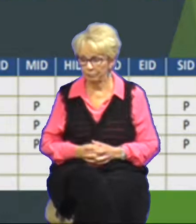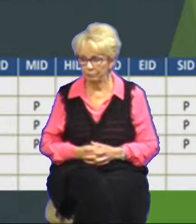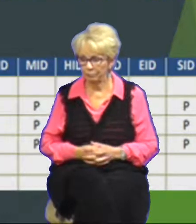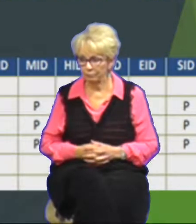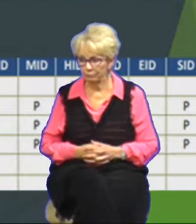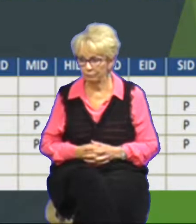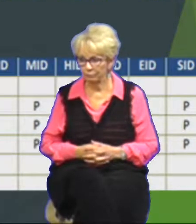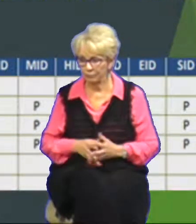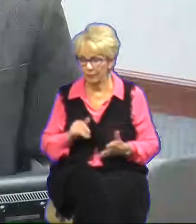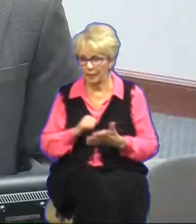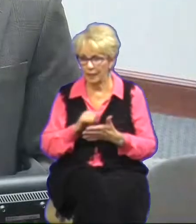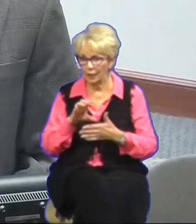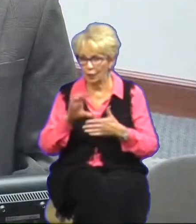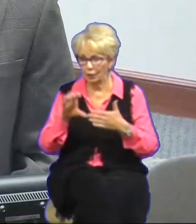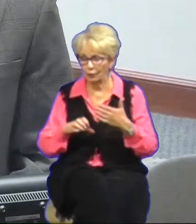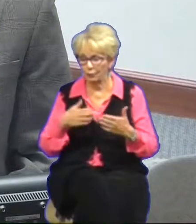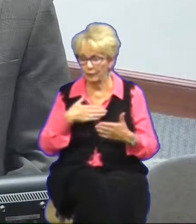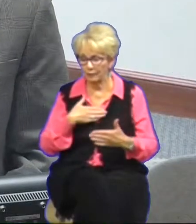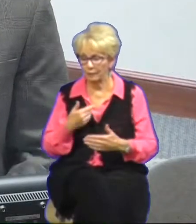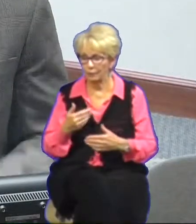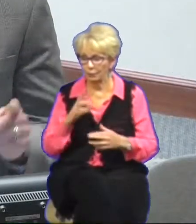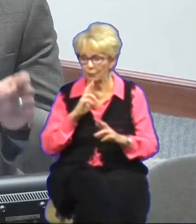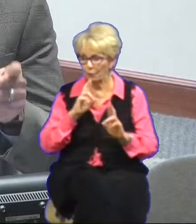And that concludes my report. Okay.